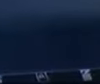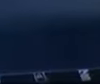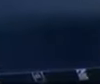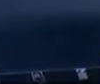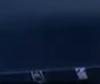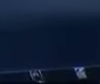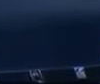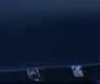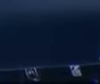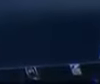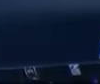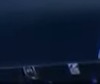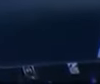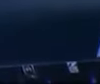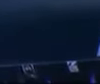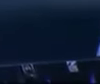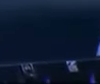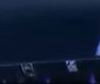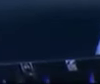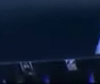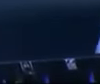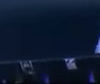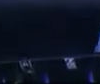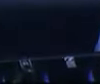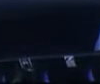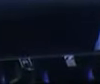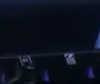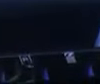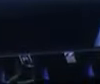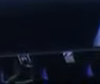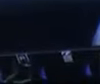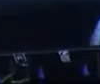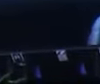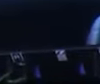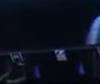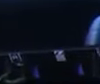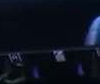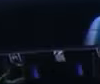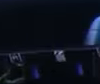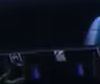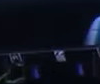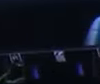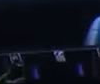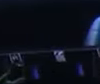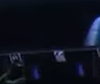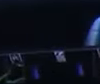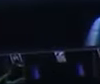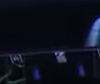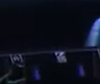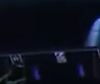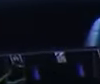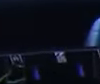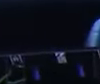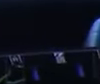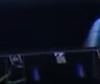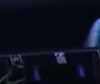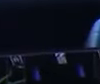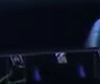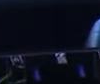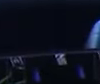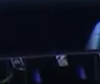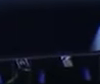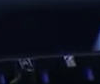like stones were put together. And I saw fire coming out of them. And when I saw this, I had in my